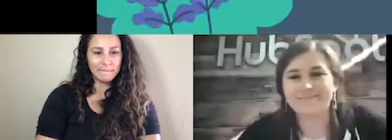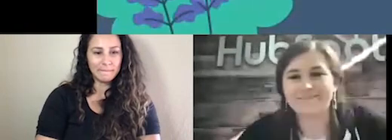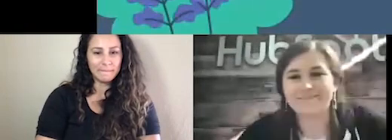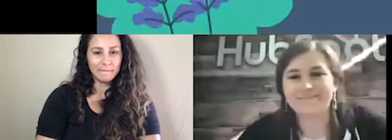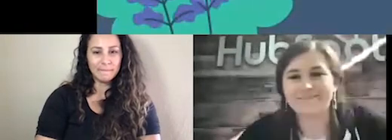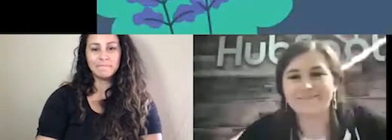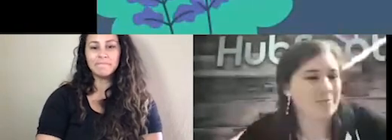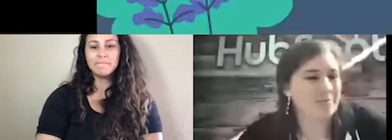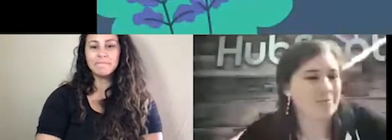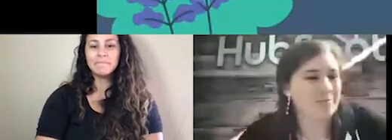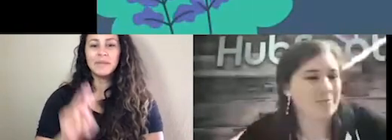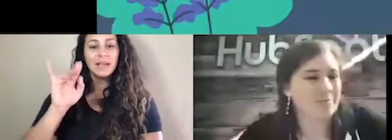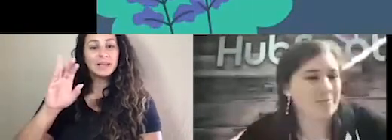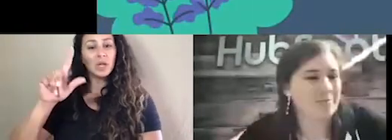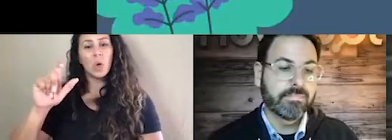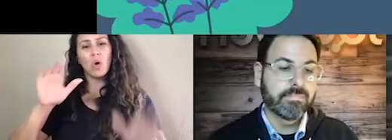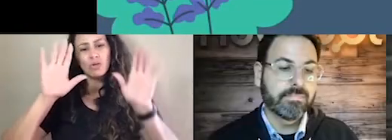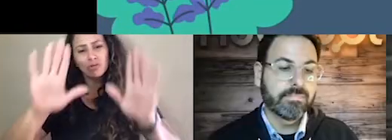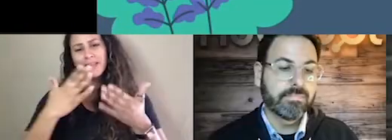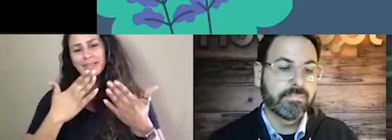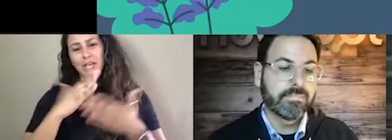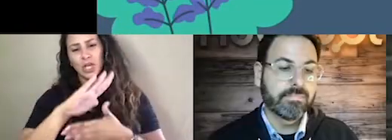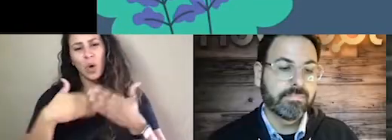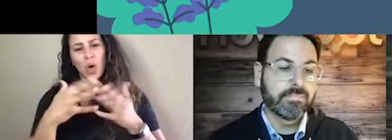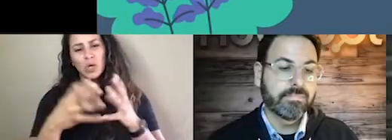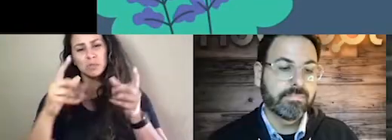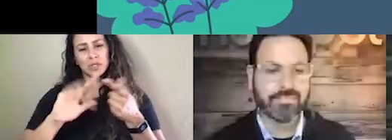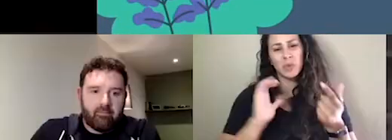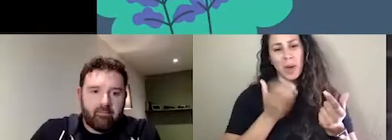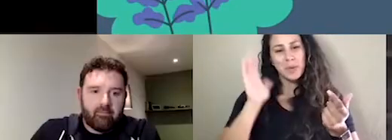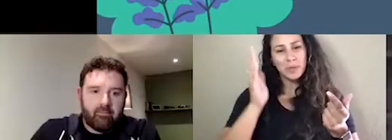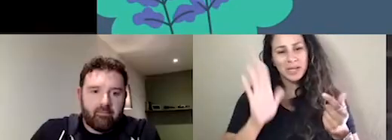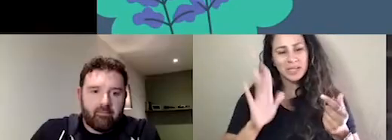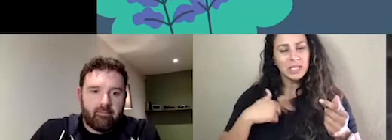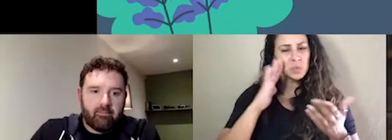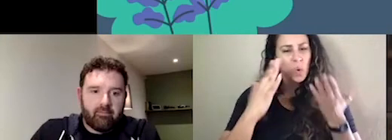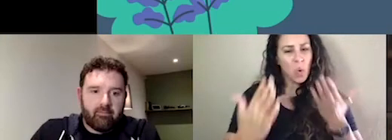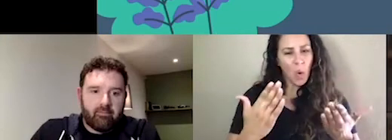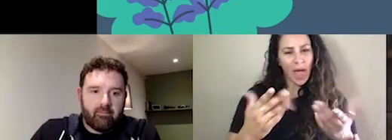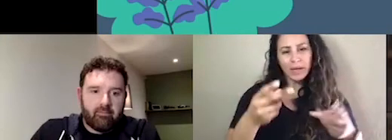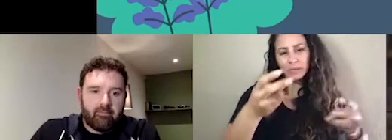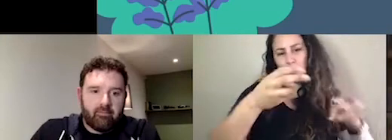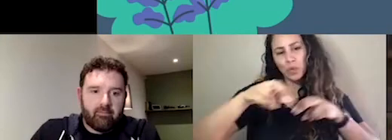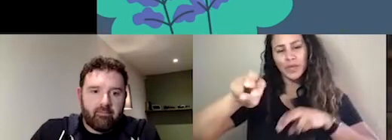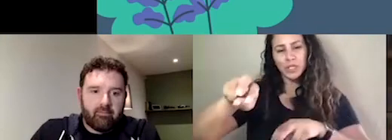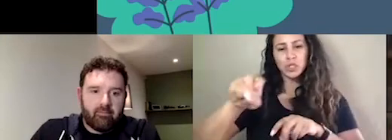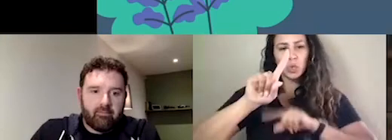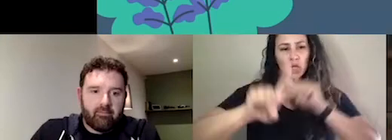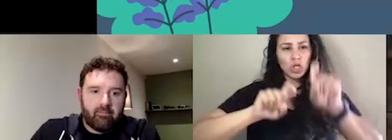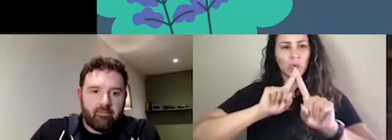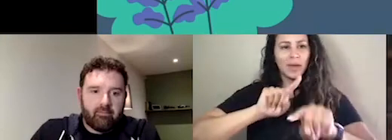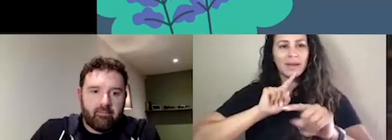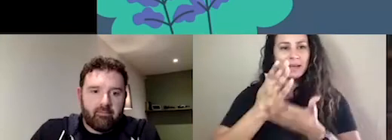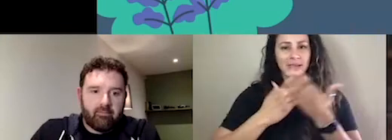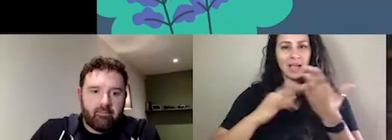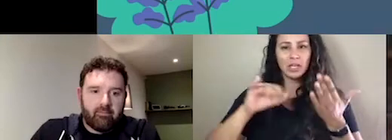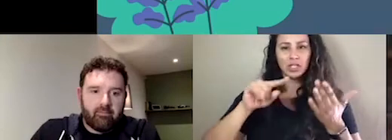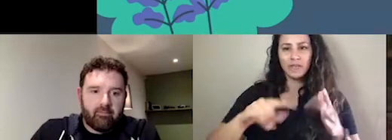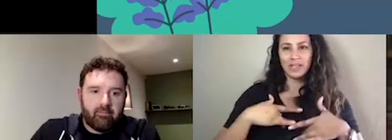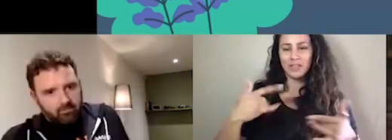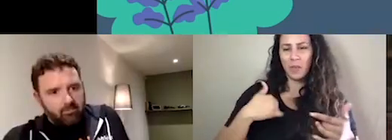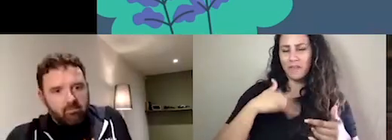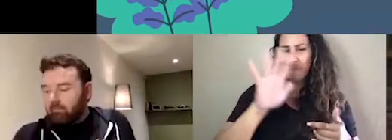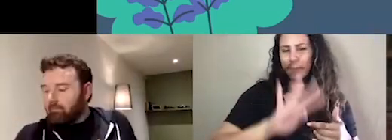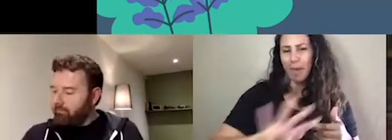Great. Thank you all so much to our presenters. Now we are going to move into the Q&A section of this event. We have about